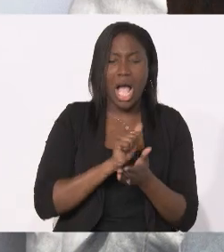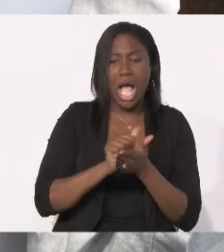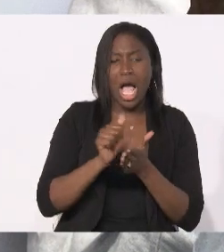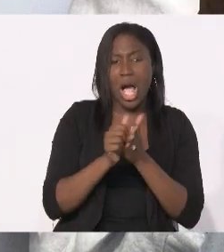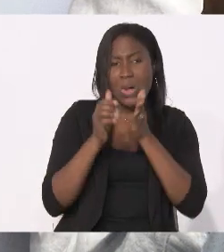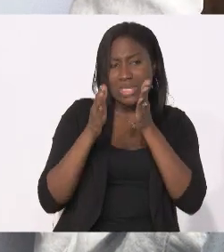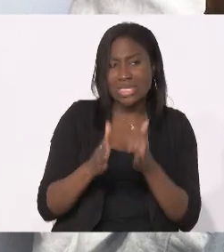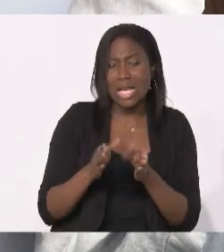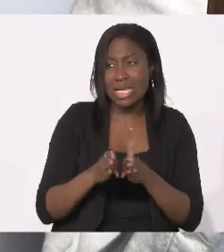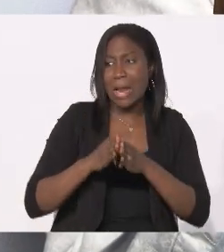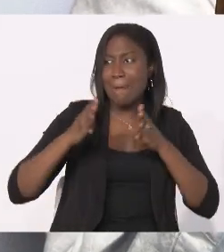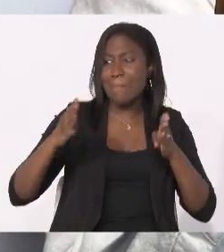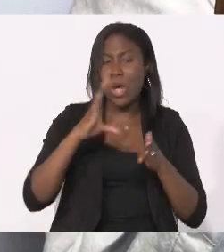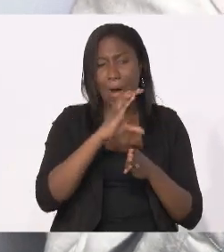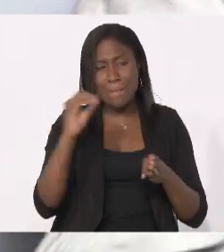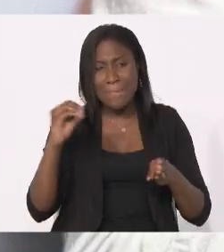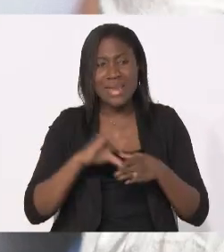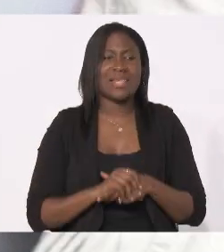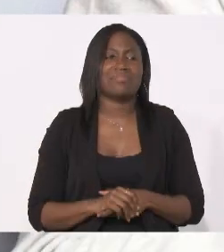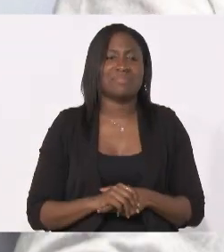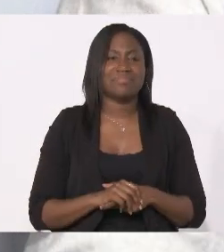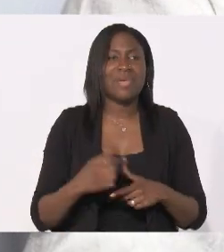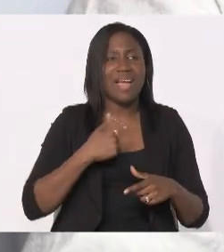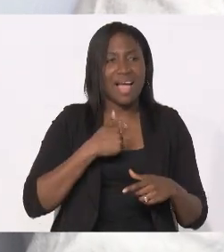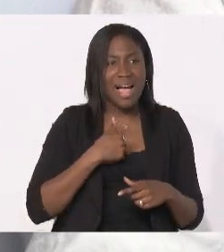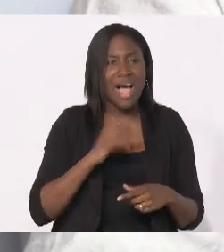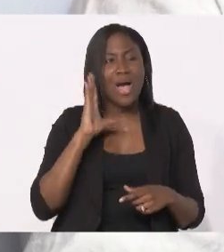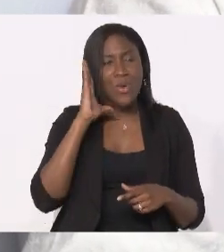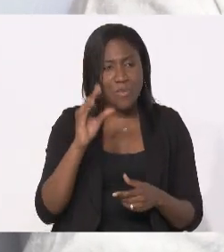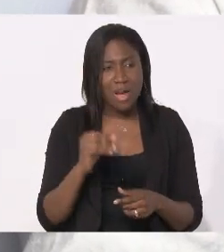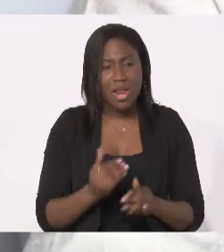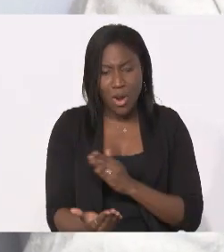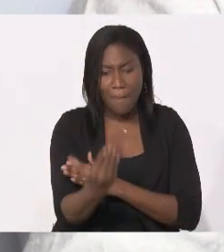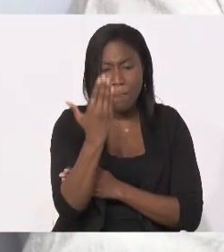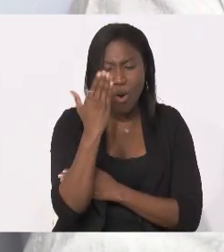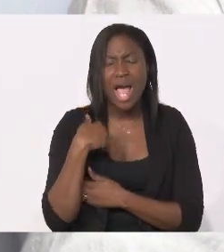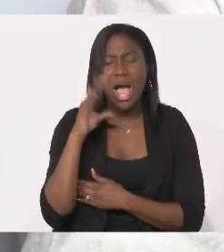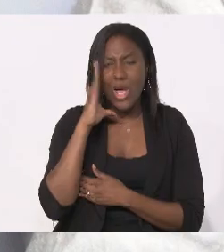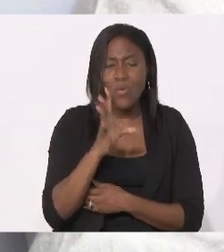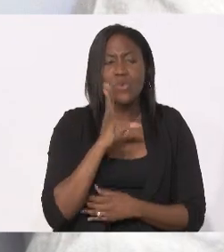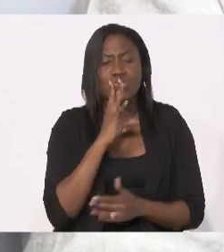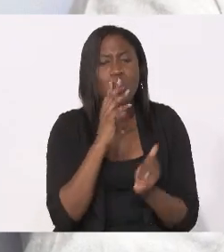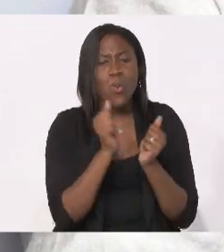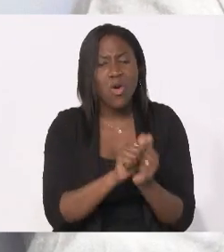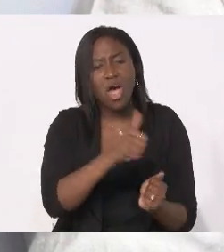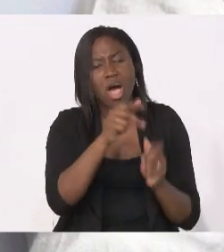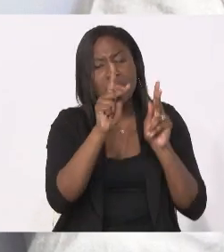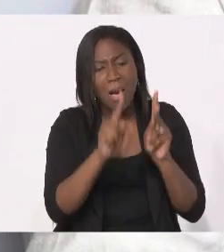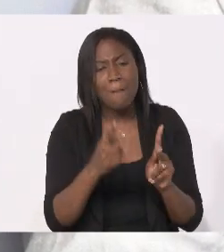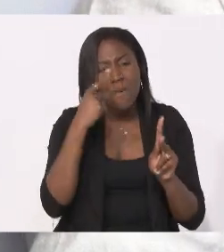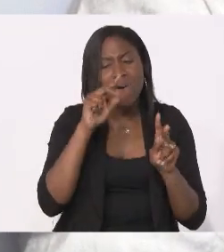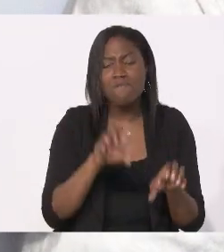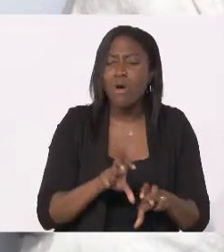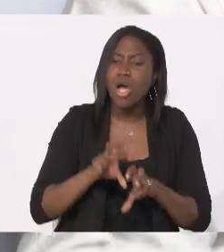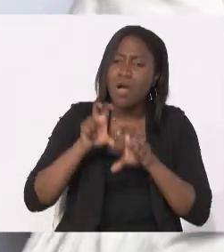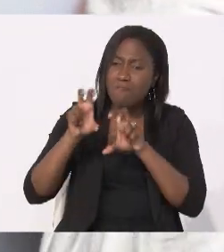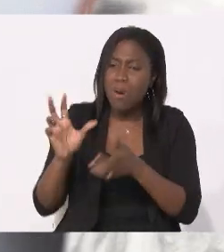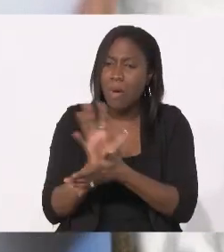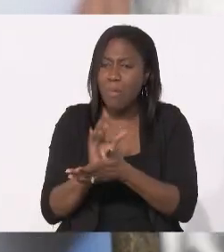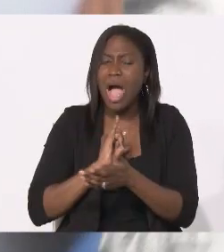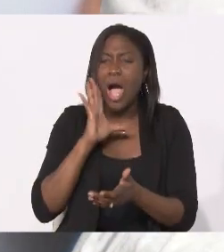no understanding really True. of the value. I mean,